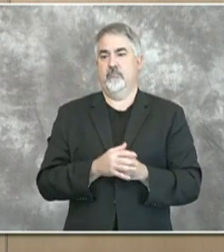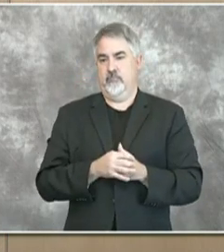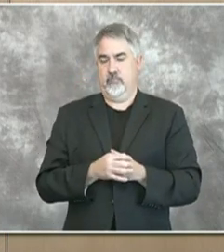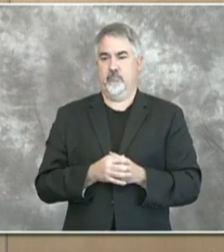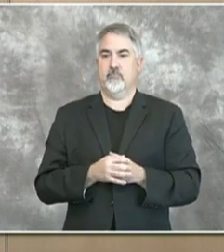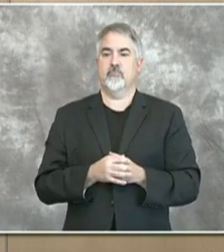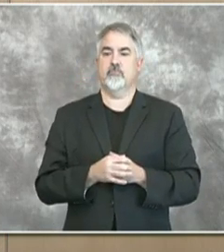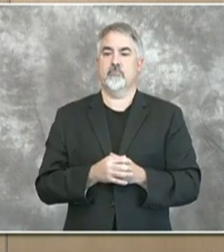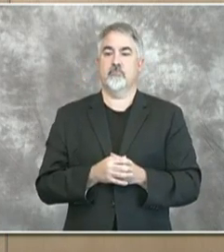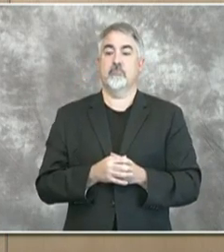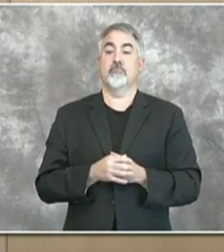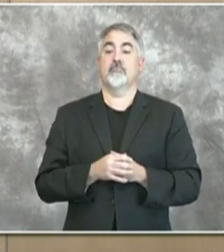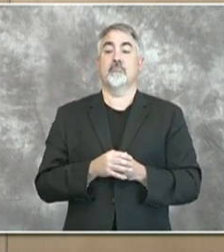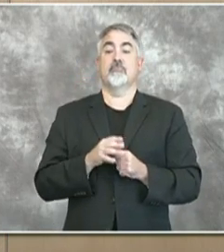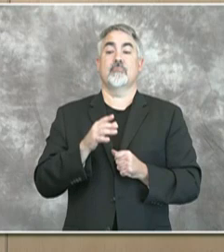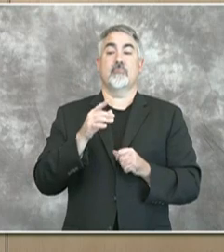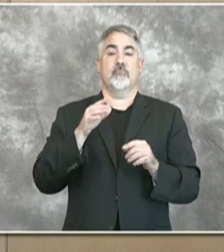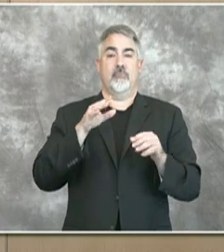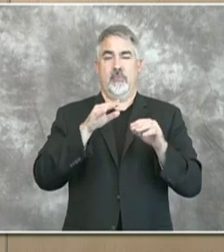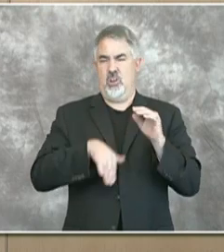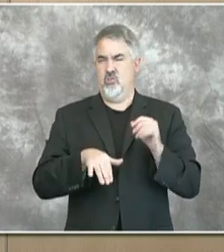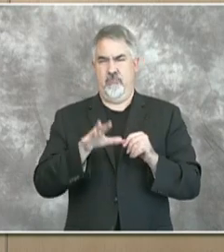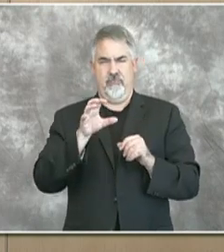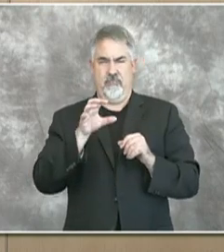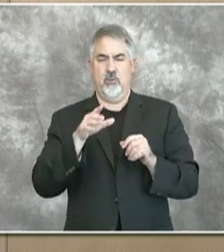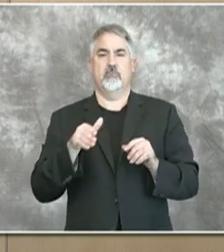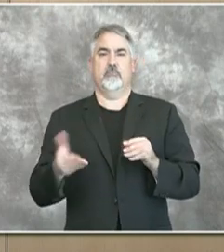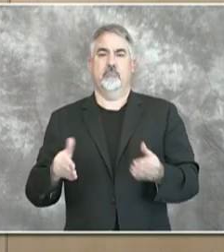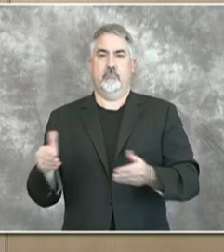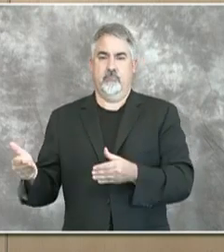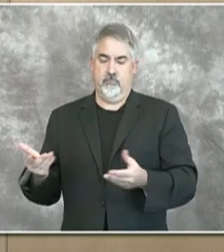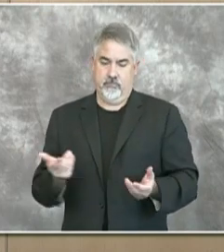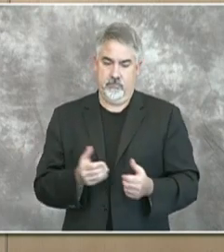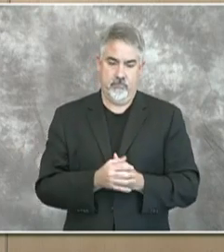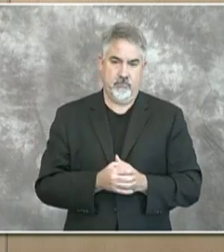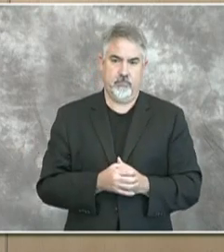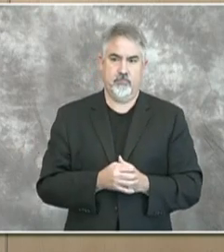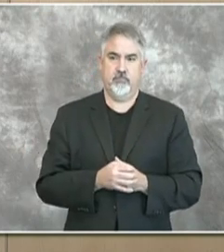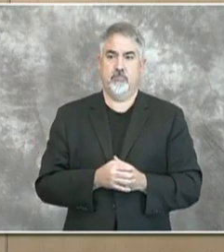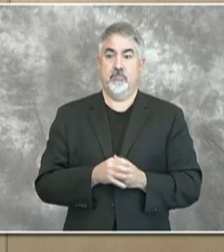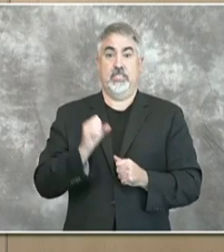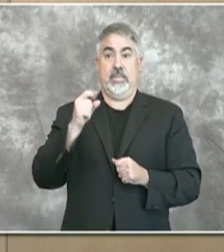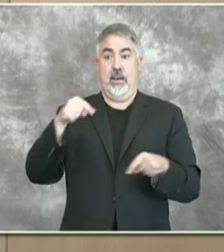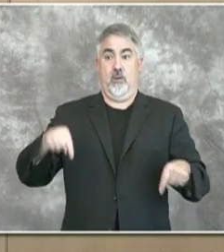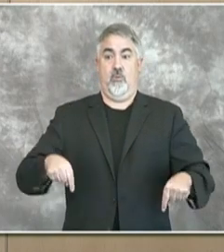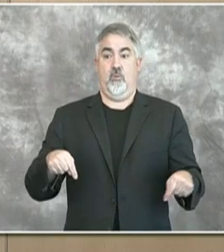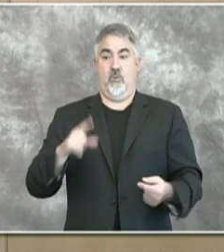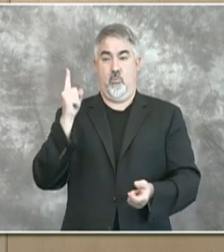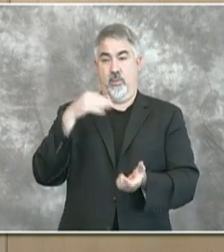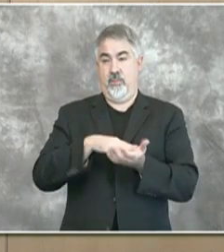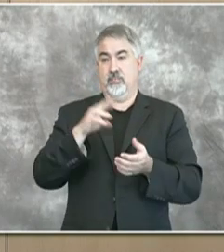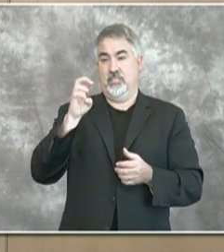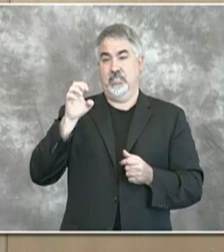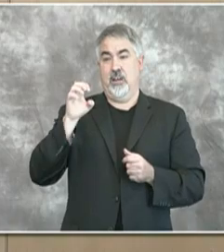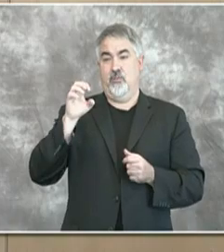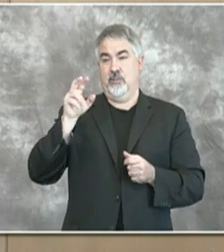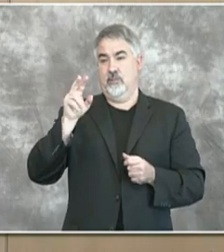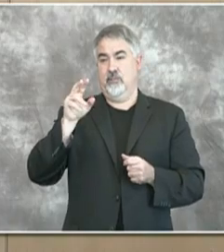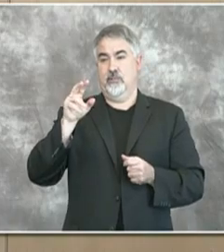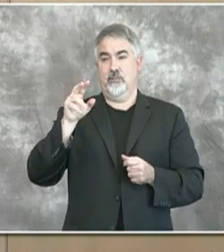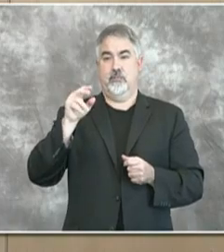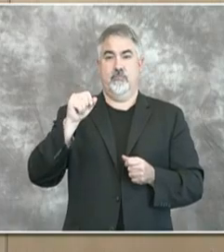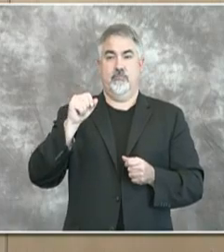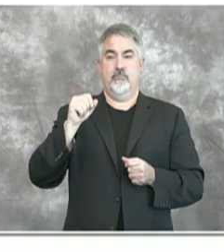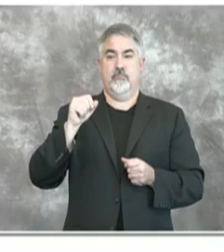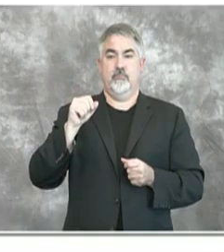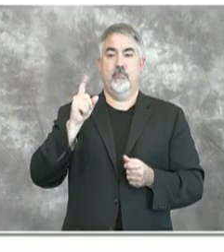500 deaths. Today, the County of San Diego is reporting 1,628 cases, which